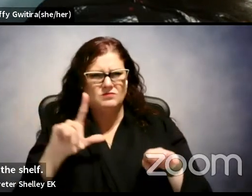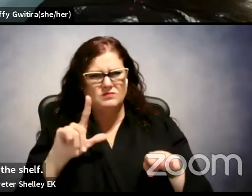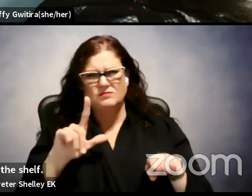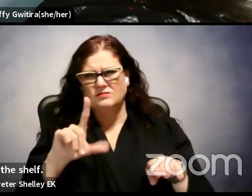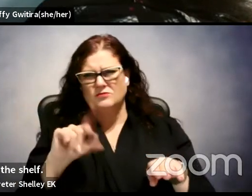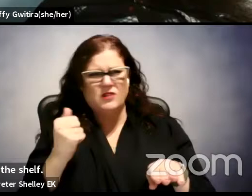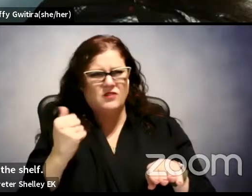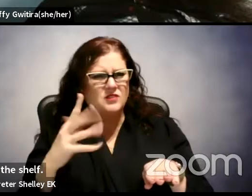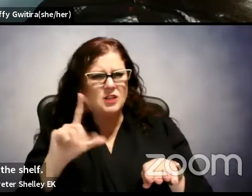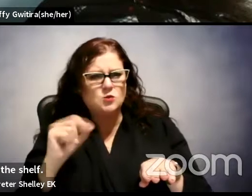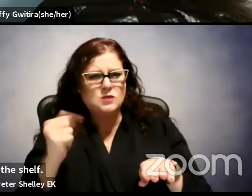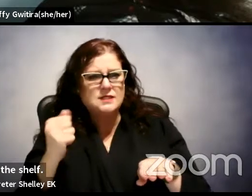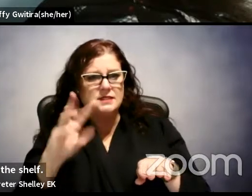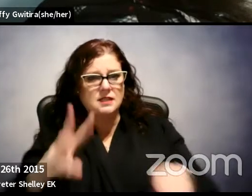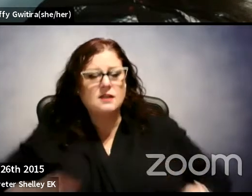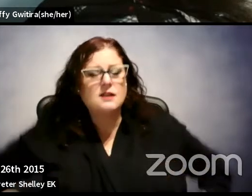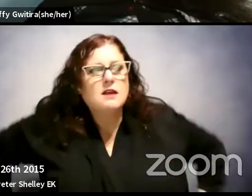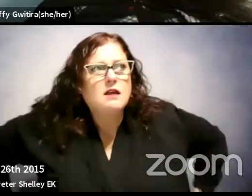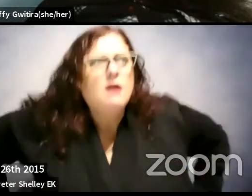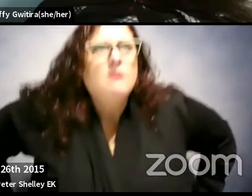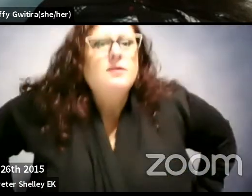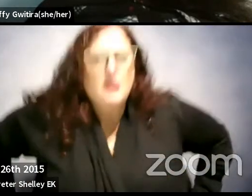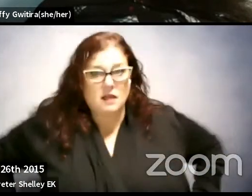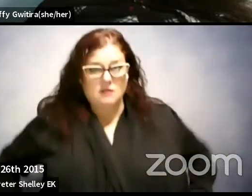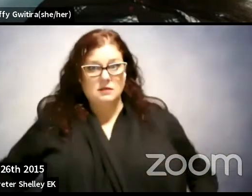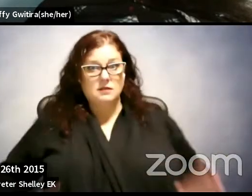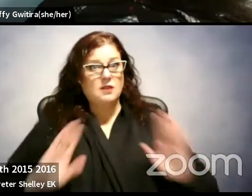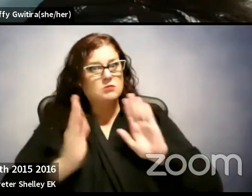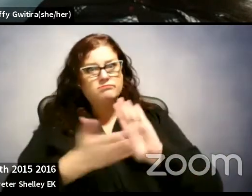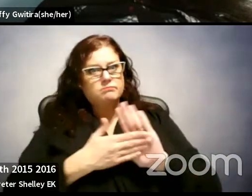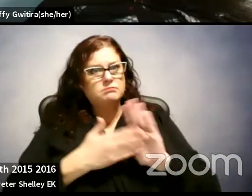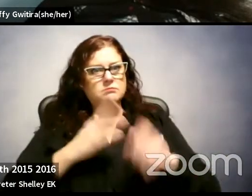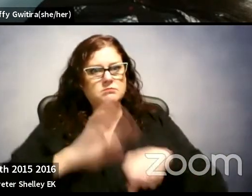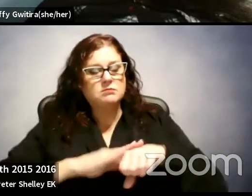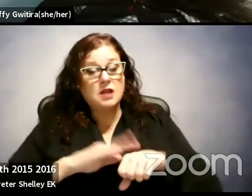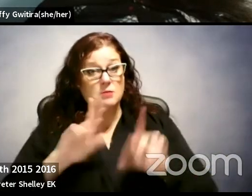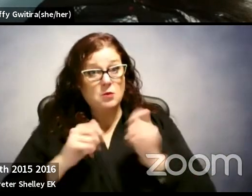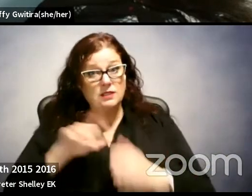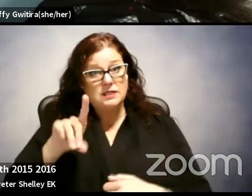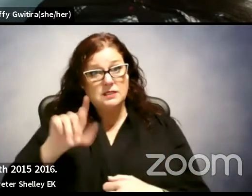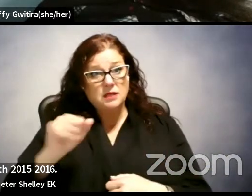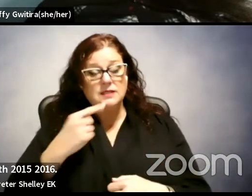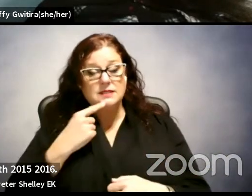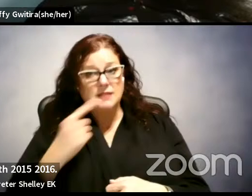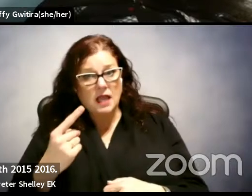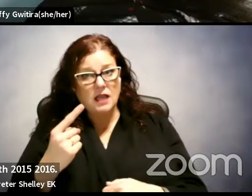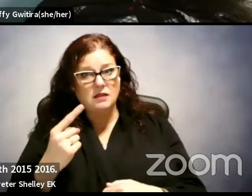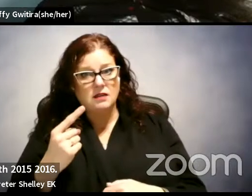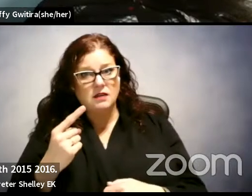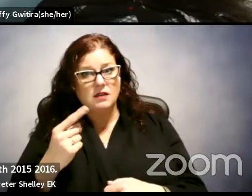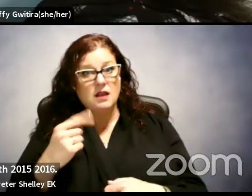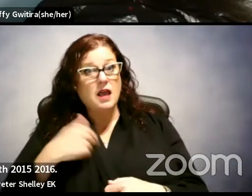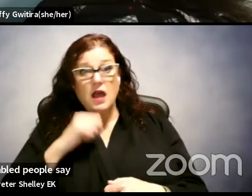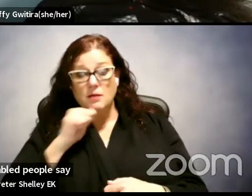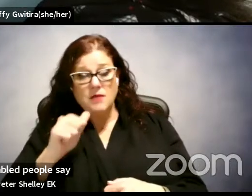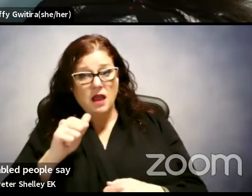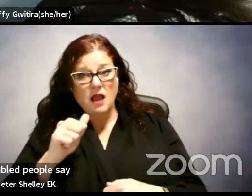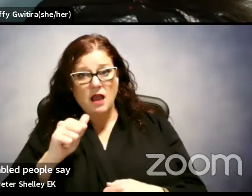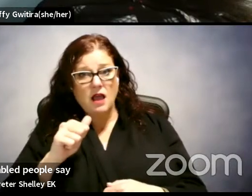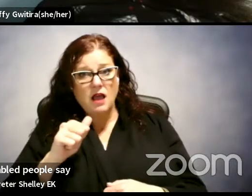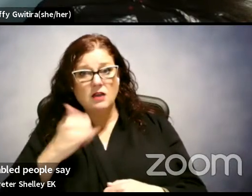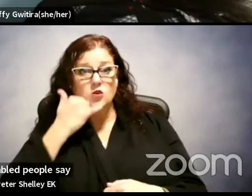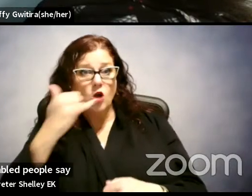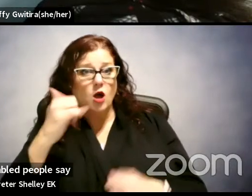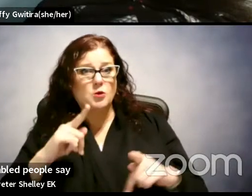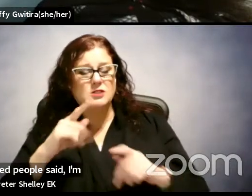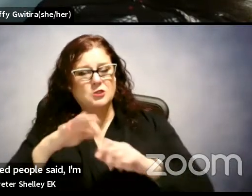2015, 2016. And then there was a backlash. Disabled people said, I'm not gonna call someone to